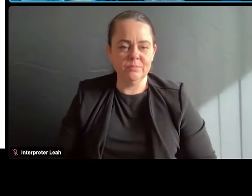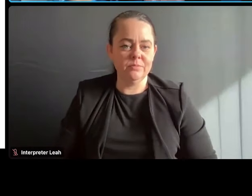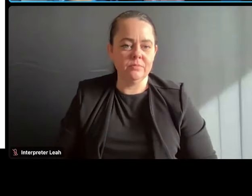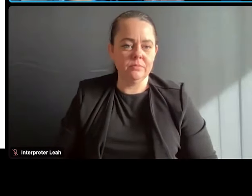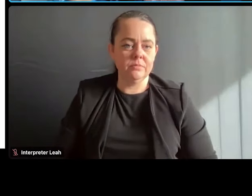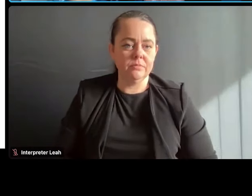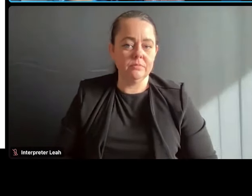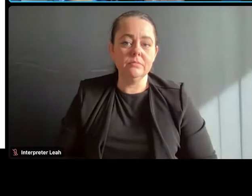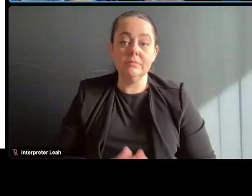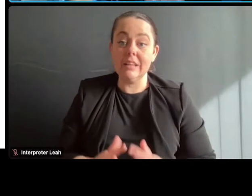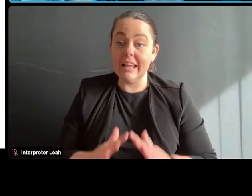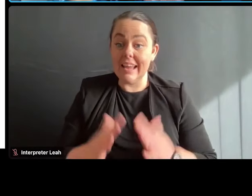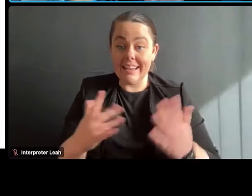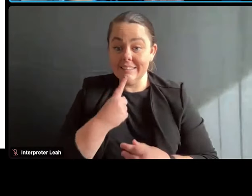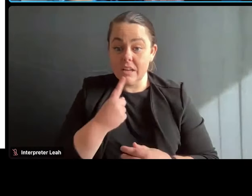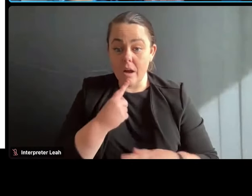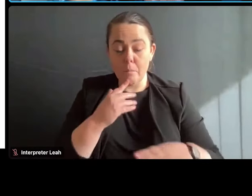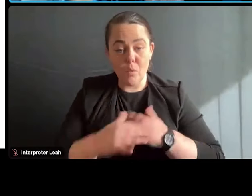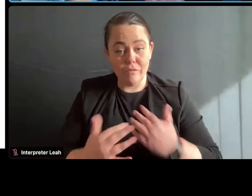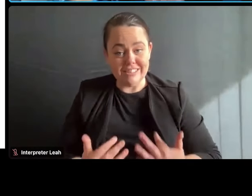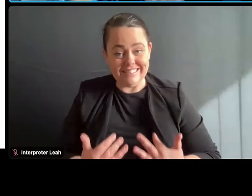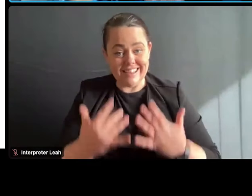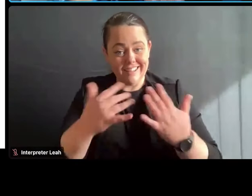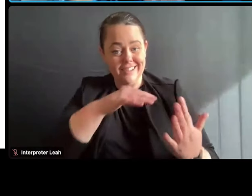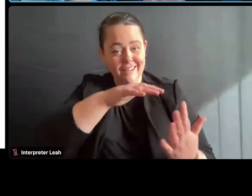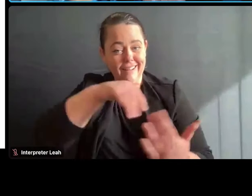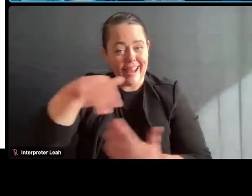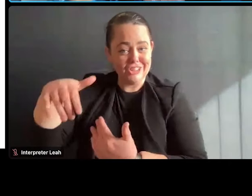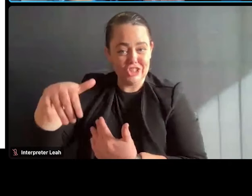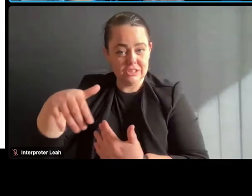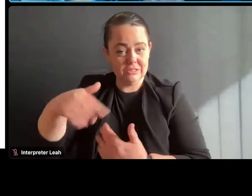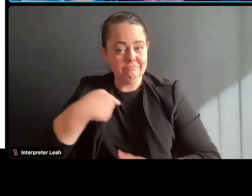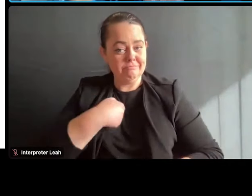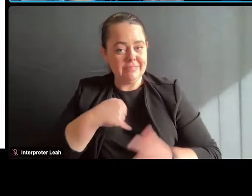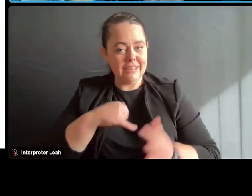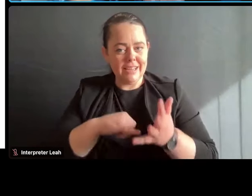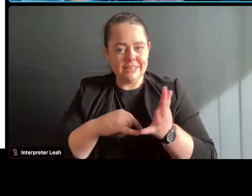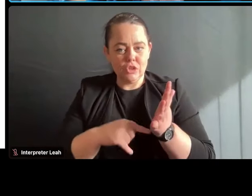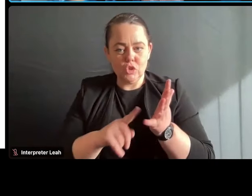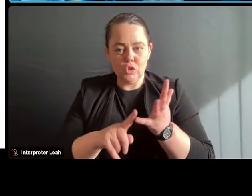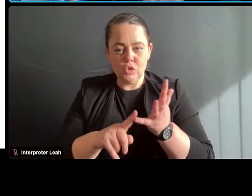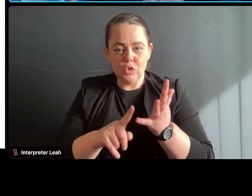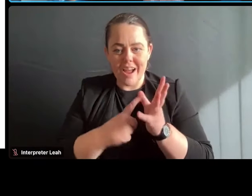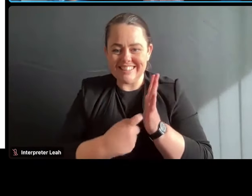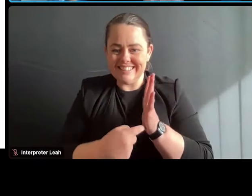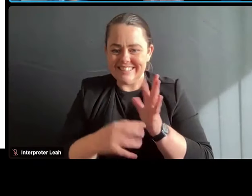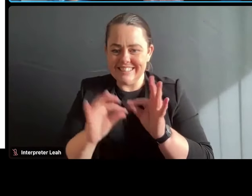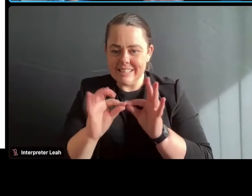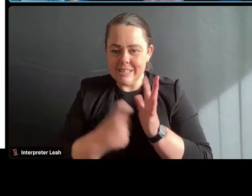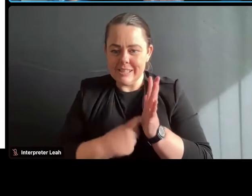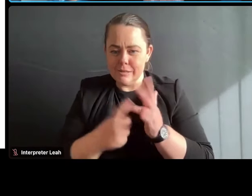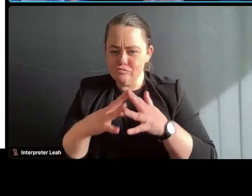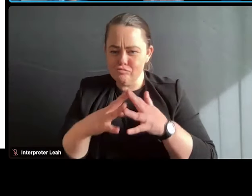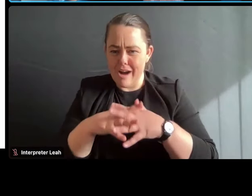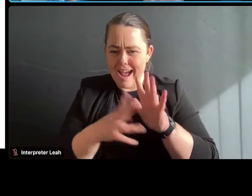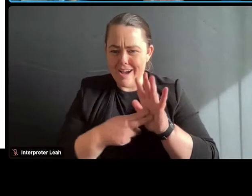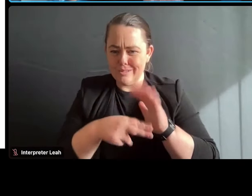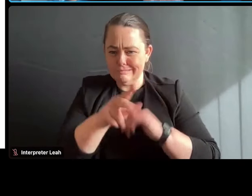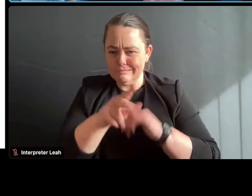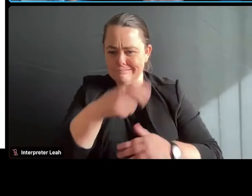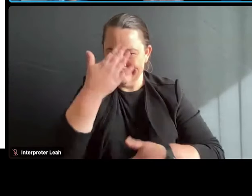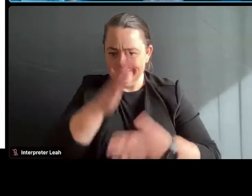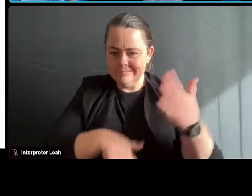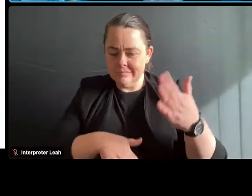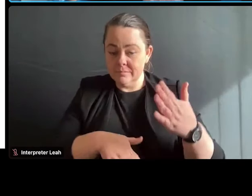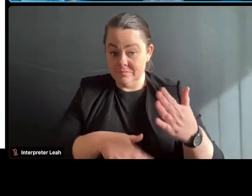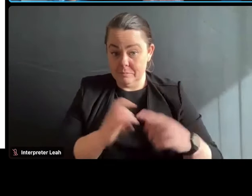our data collection at Stuart Brown and the department's data collection, is a cleansing process and a process to understand, is it